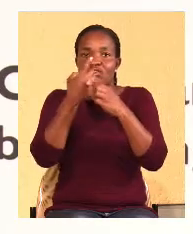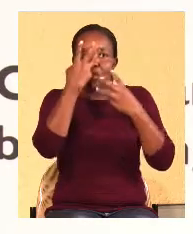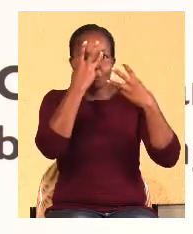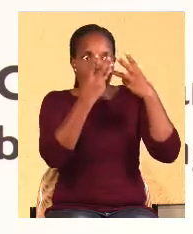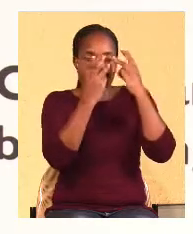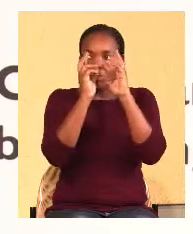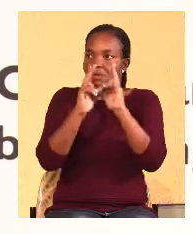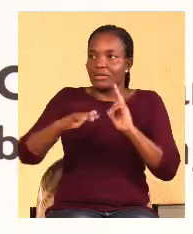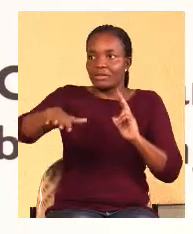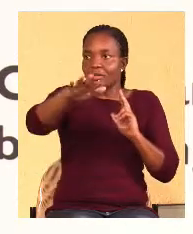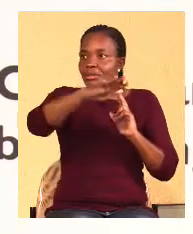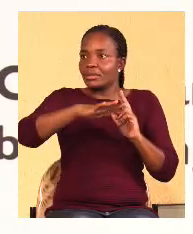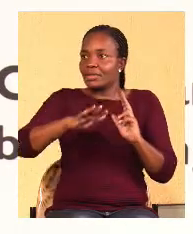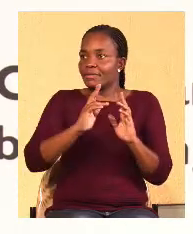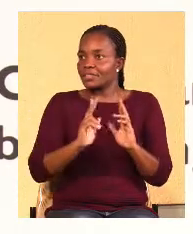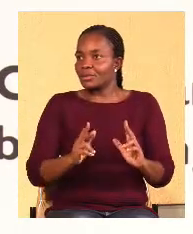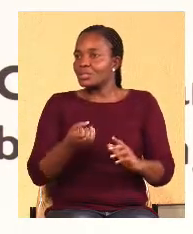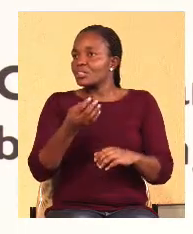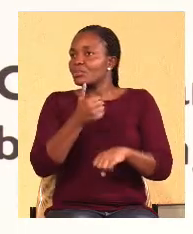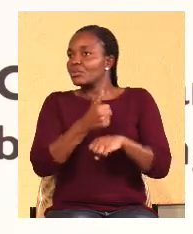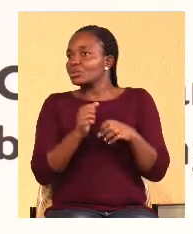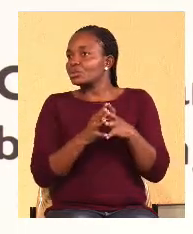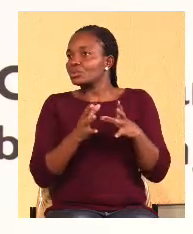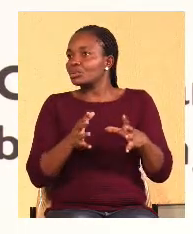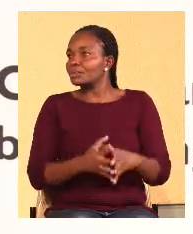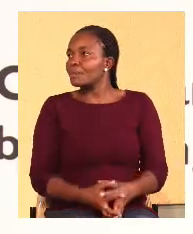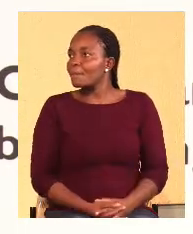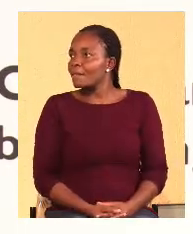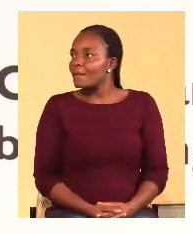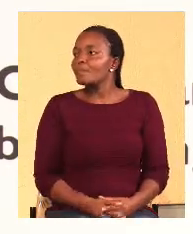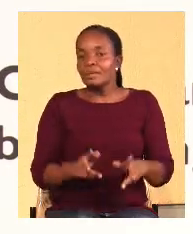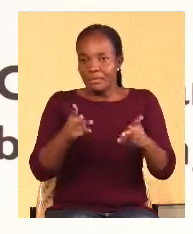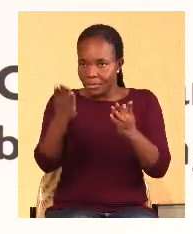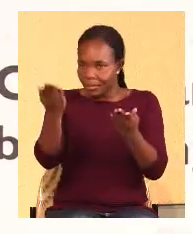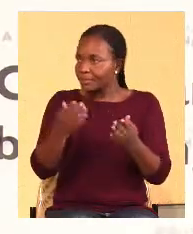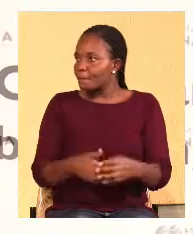that provides them with more opportunity to ask the questions. We're happy to answer.